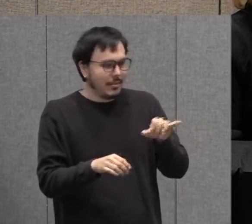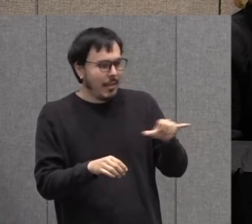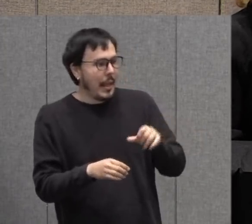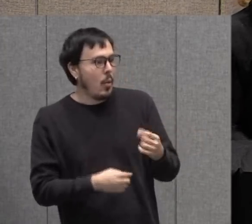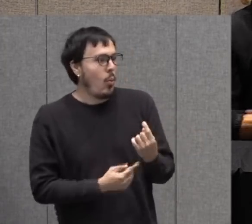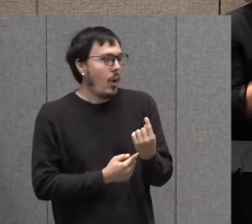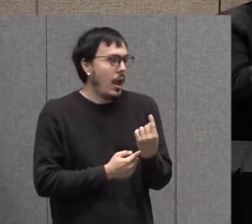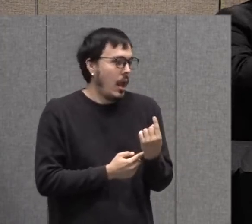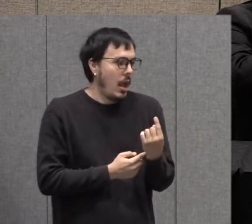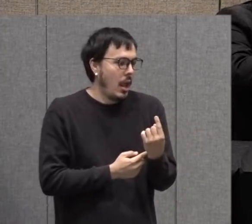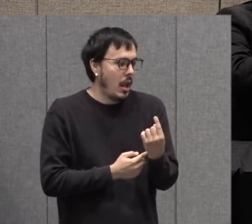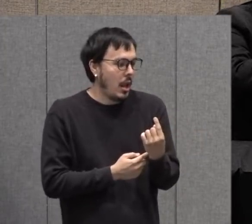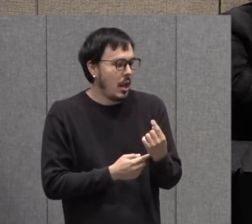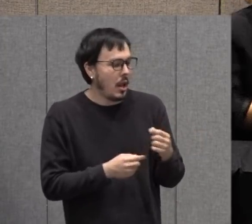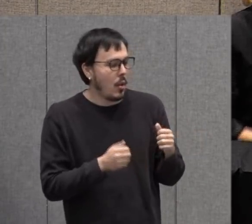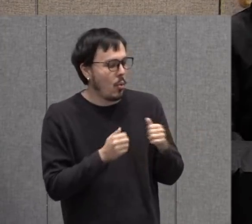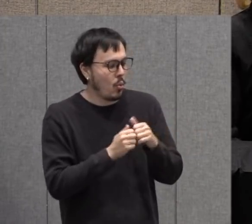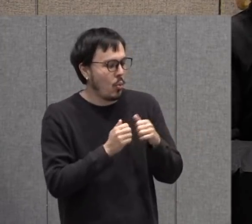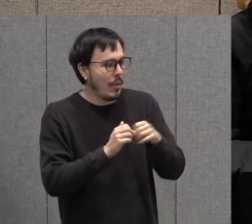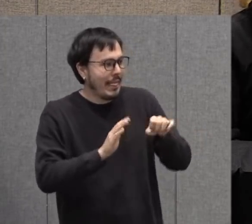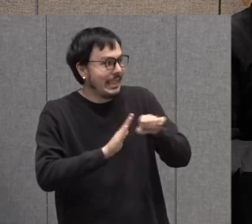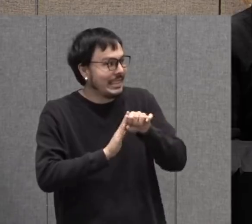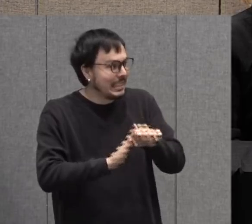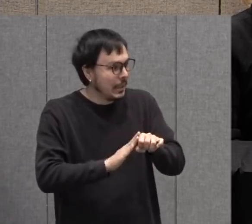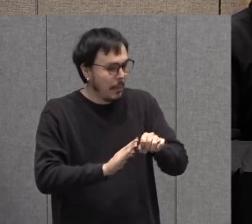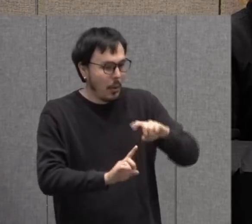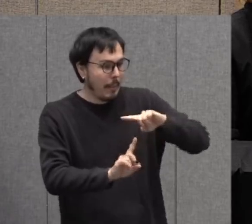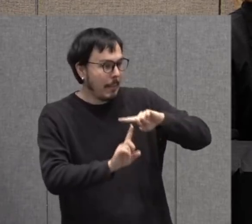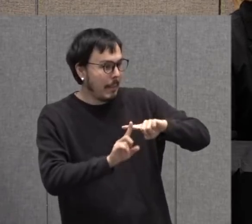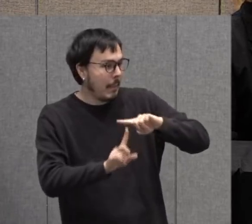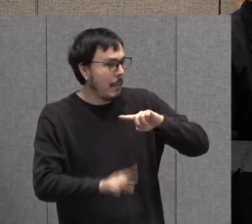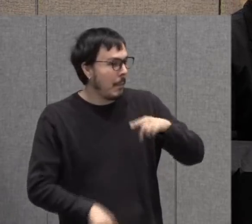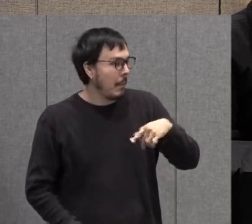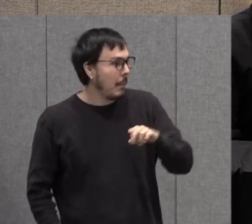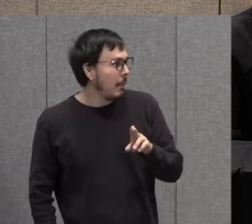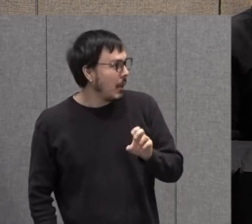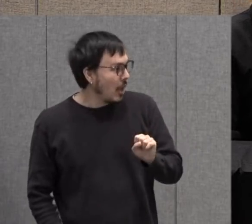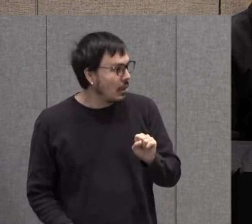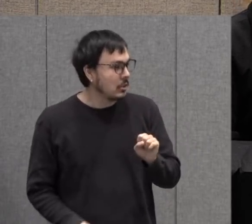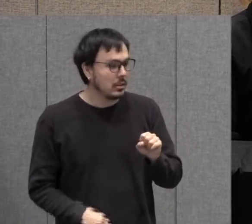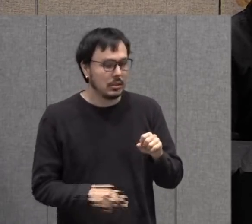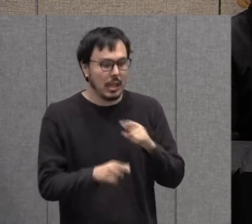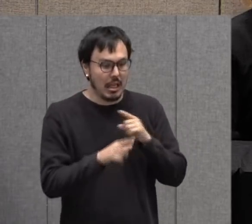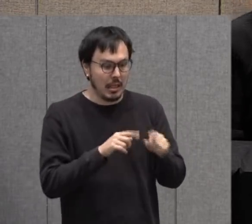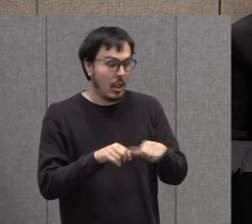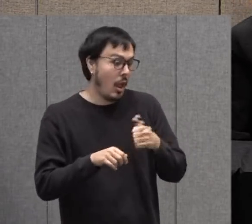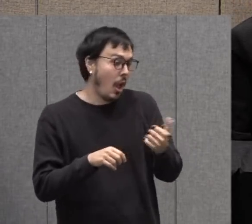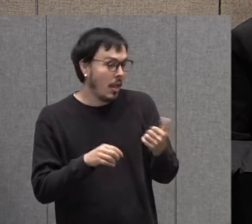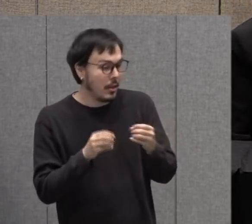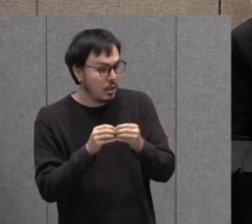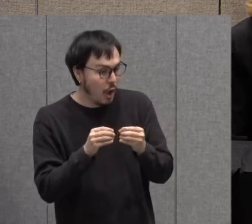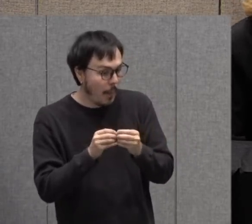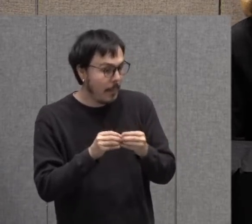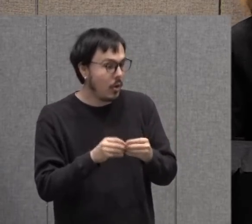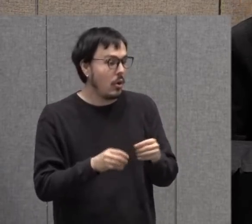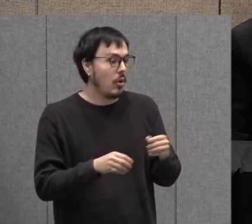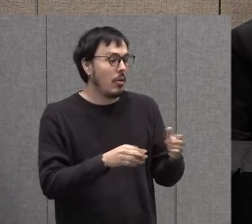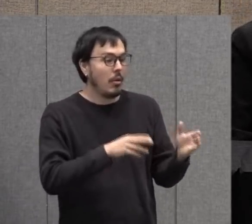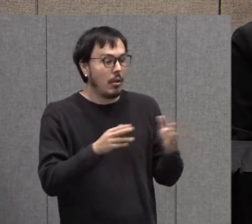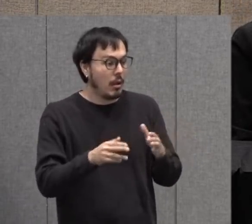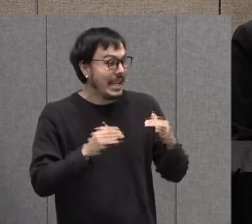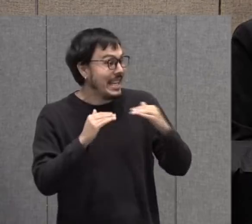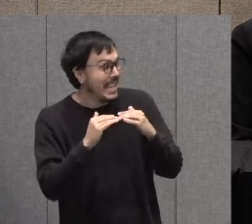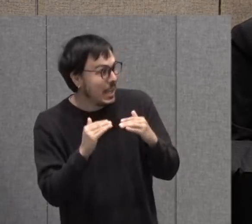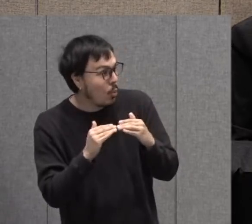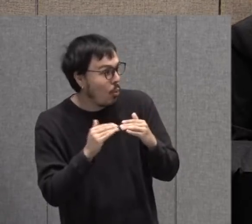then the sign plus, and then 9, and then the sign equals, and then we say how many we have, 10